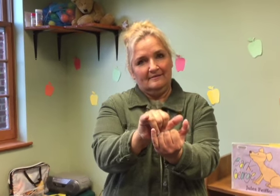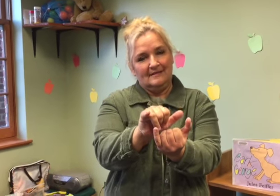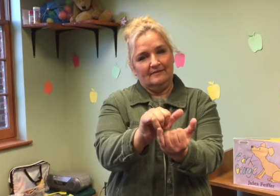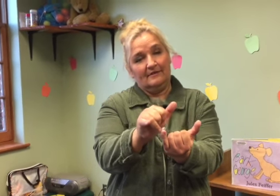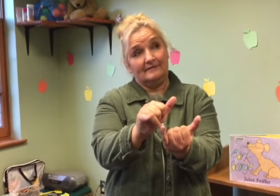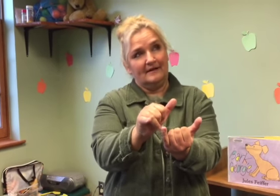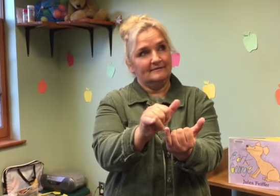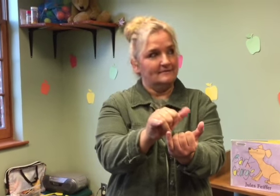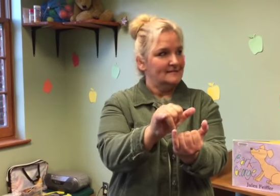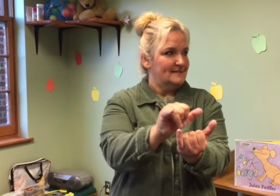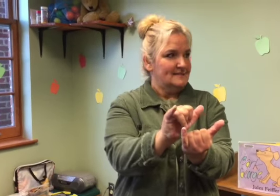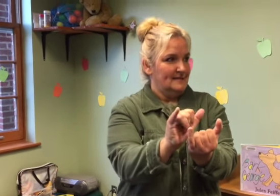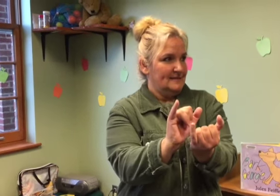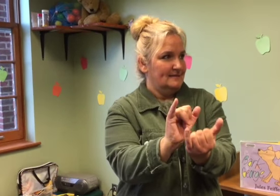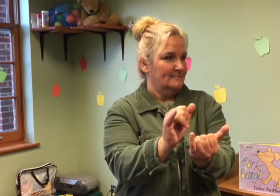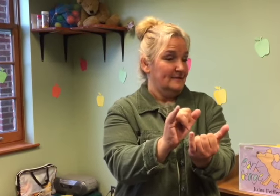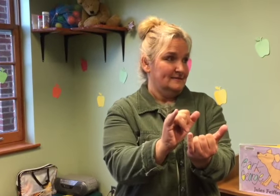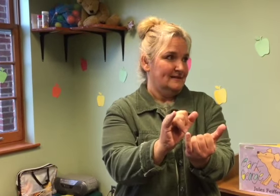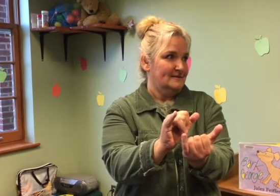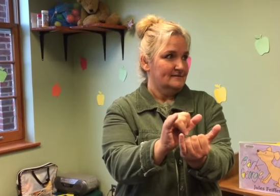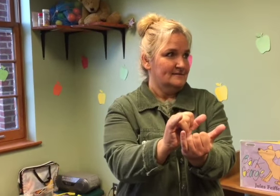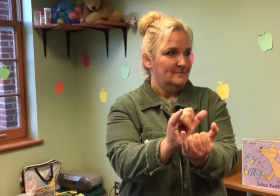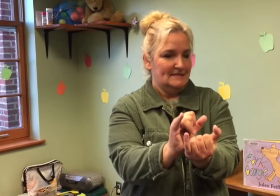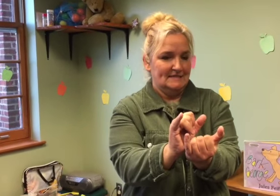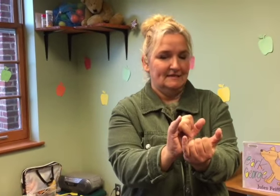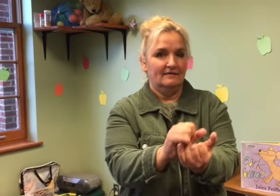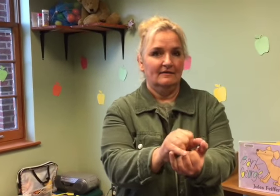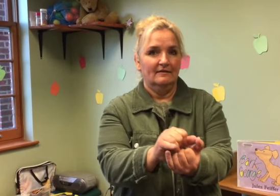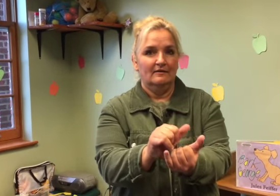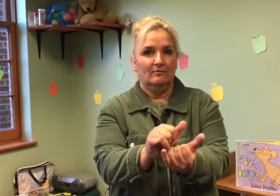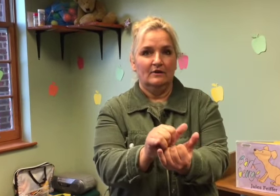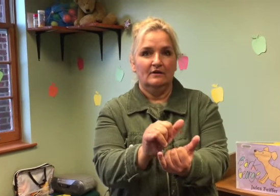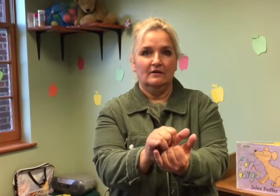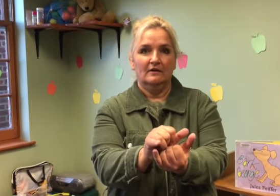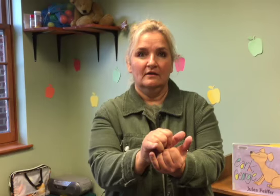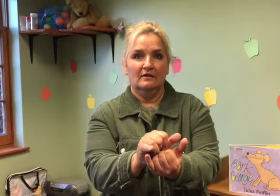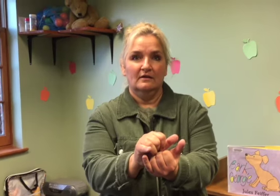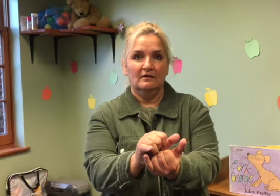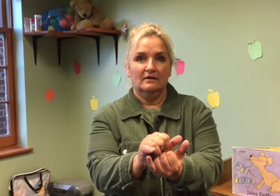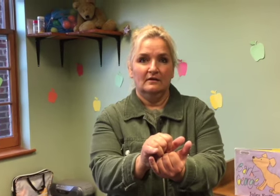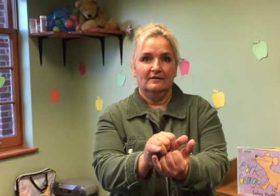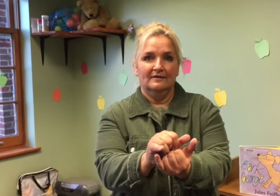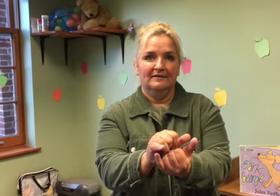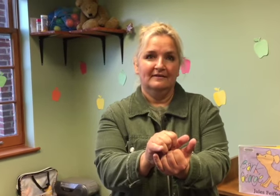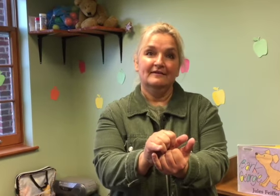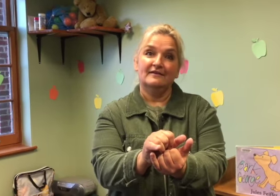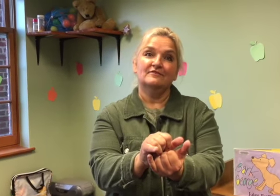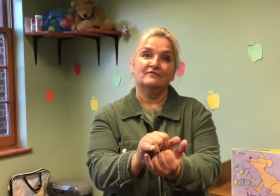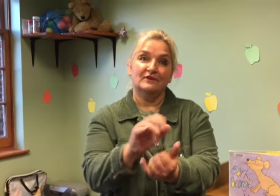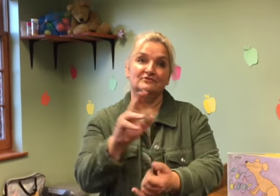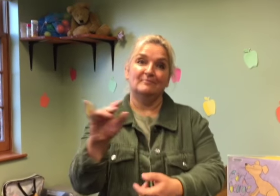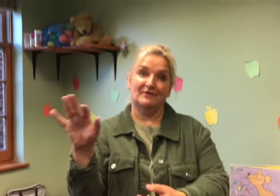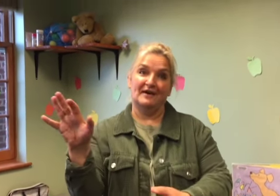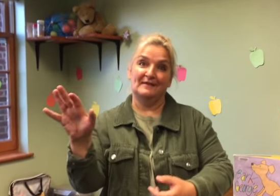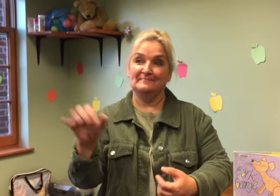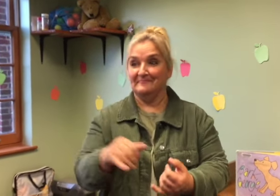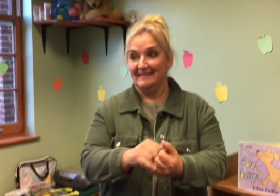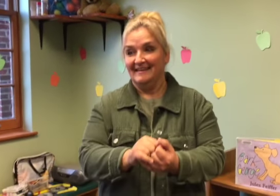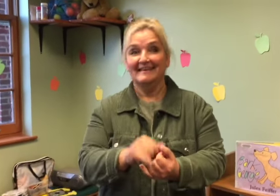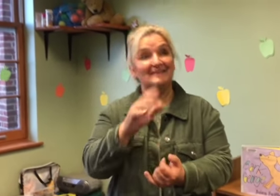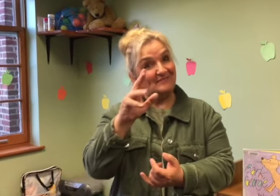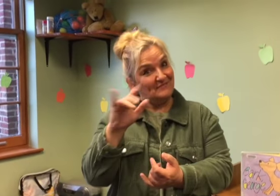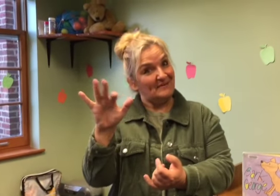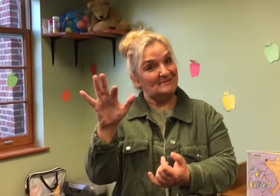What's Hippocratic Teeth, not the Oath? tusks, it's the teeth. I'm thinking saying tusks, I mean the teeth. What would be like Hippocratic Oath? Yeah, Move the on. fingers Kidding. spell that. Just